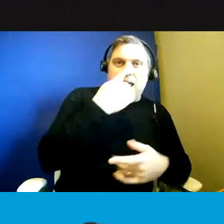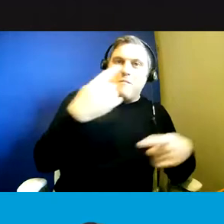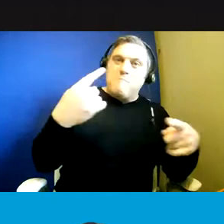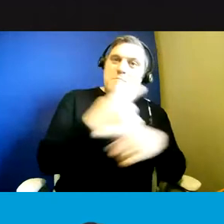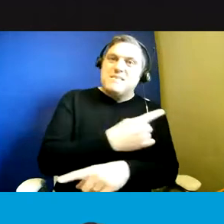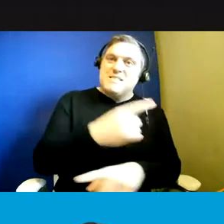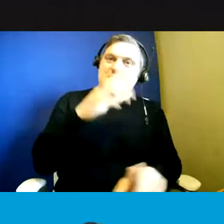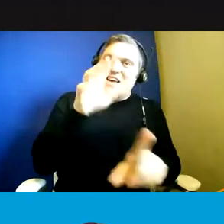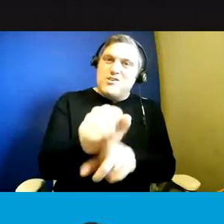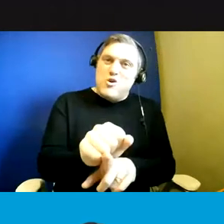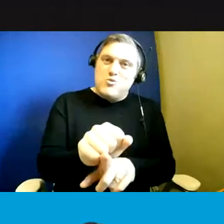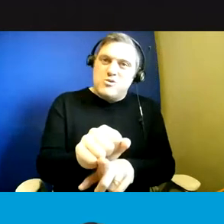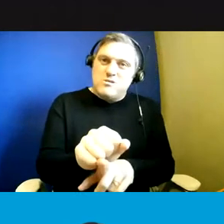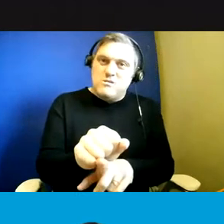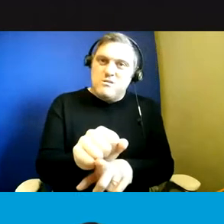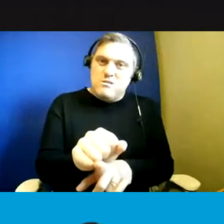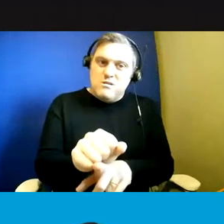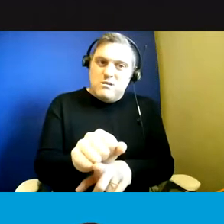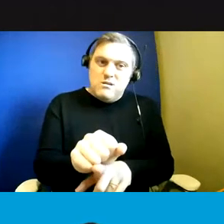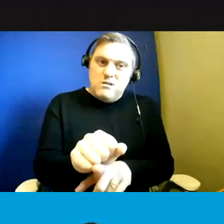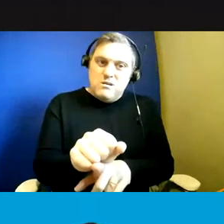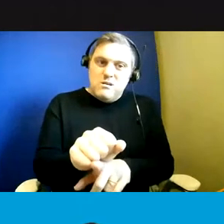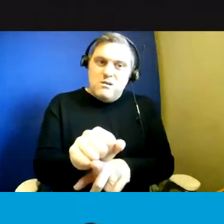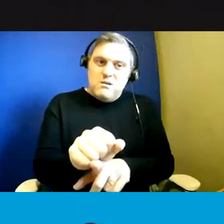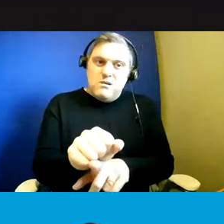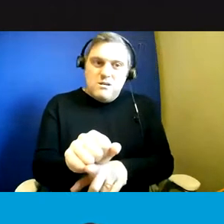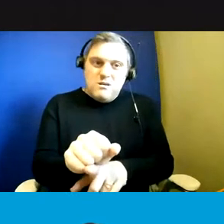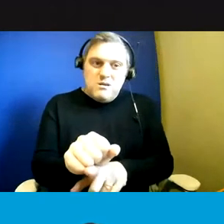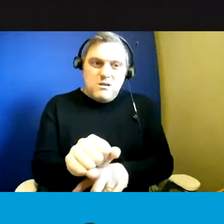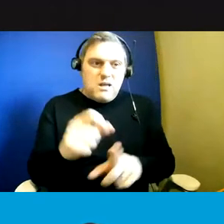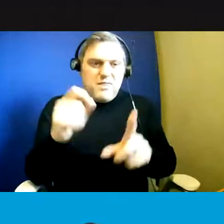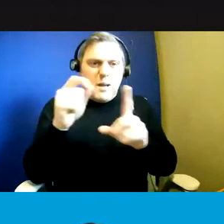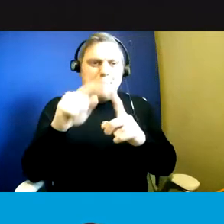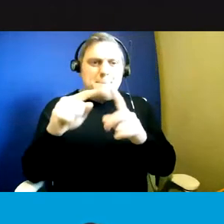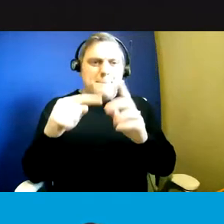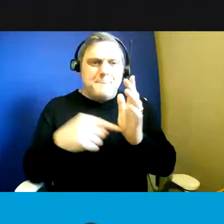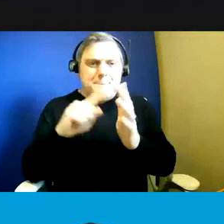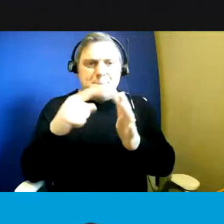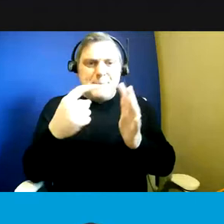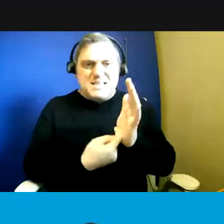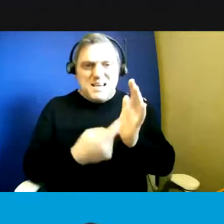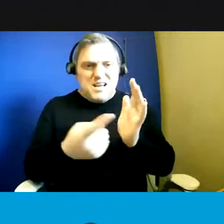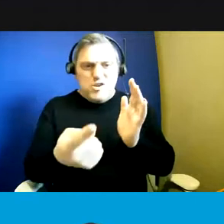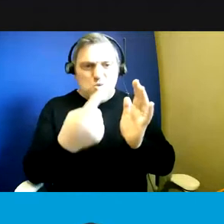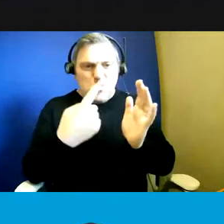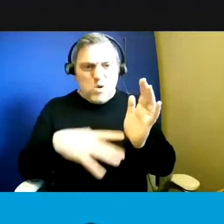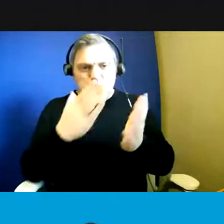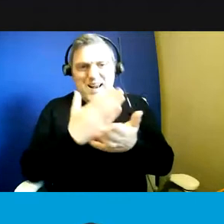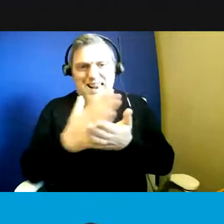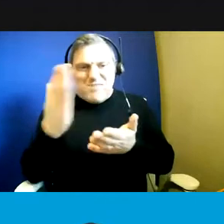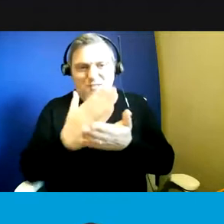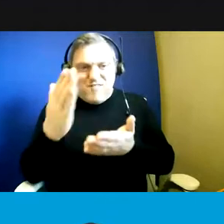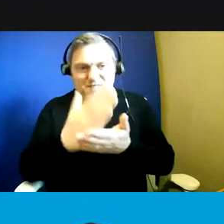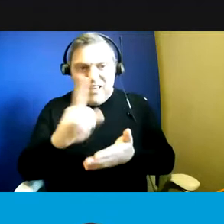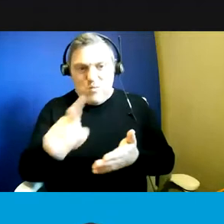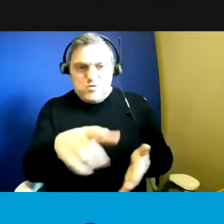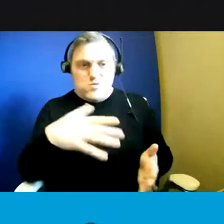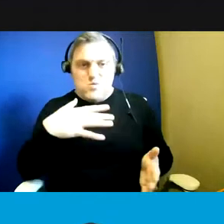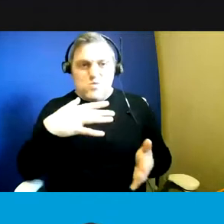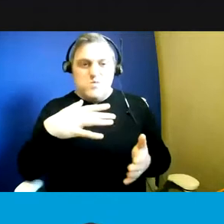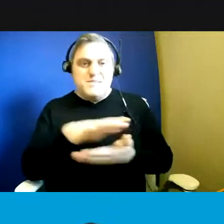misdiagnosed? Could there be Peter, I don't know if you want to unmute your microphone and just ask the